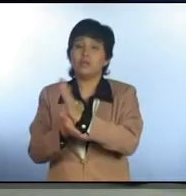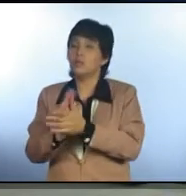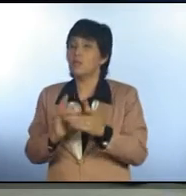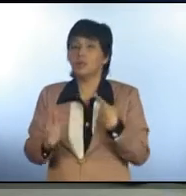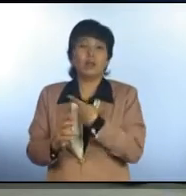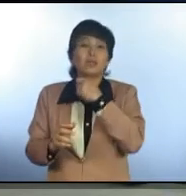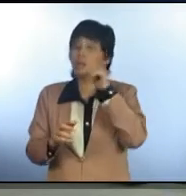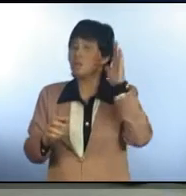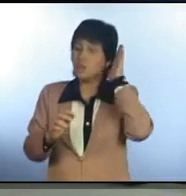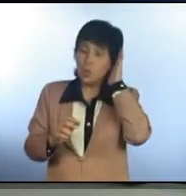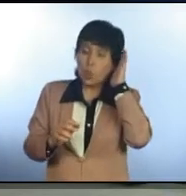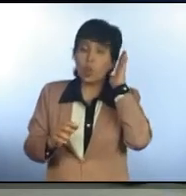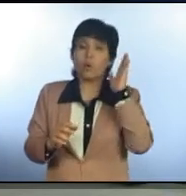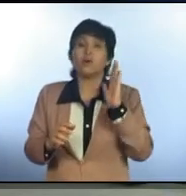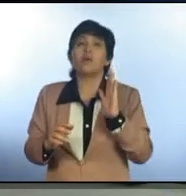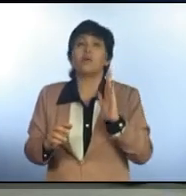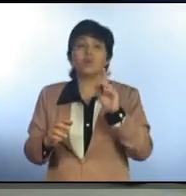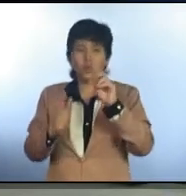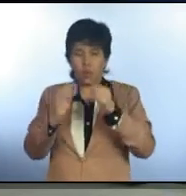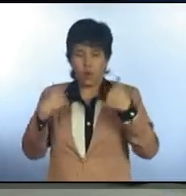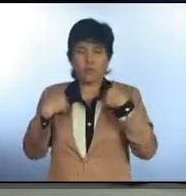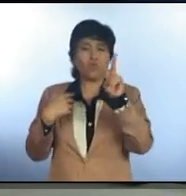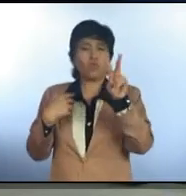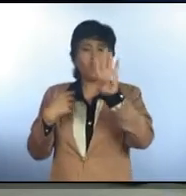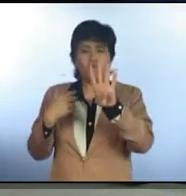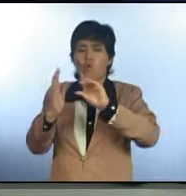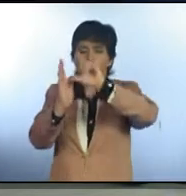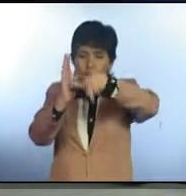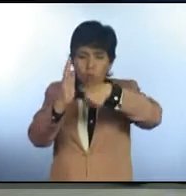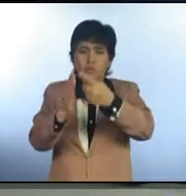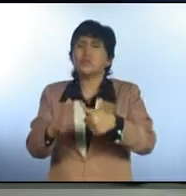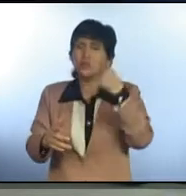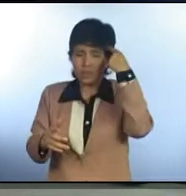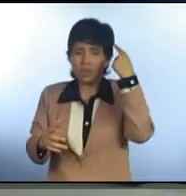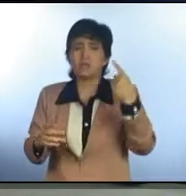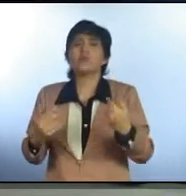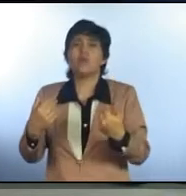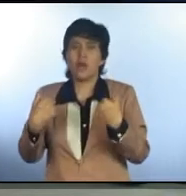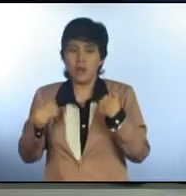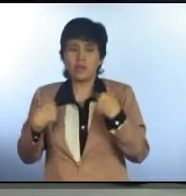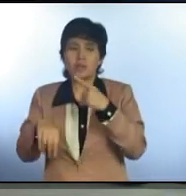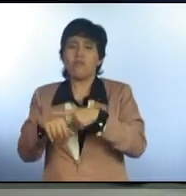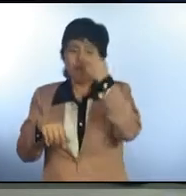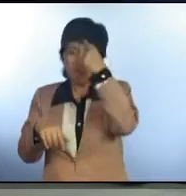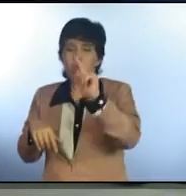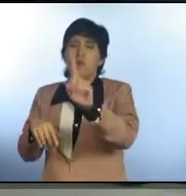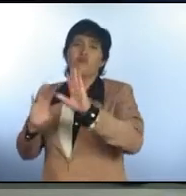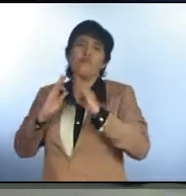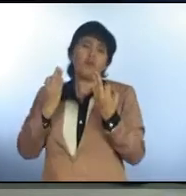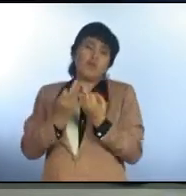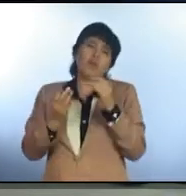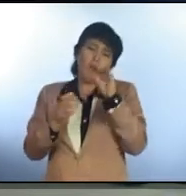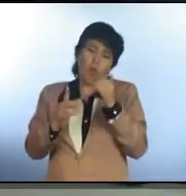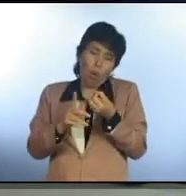don't have to sleep at all, and when we have 24 hours a day, do you think you have time for your family or